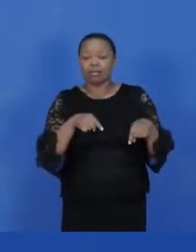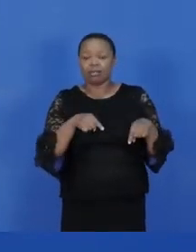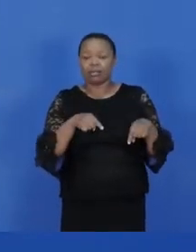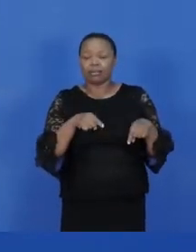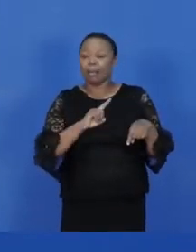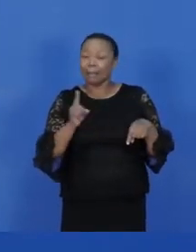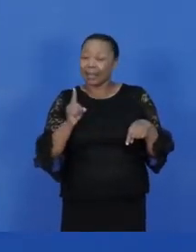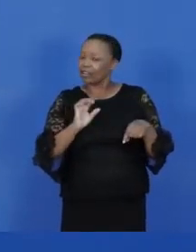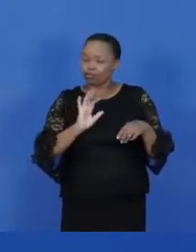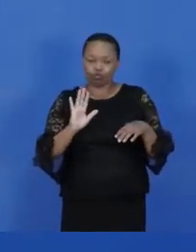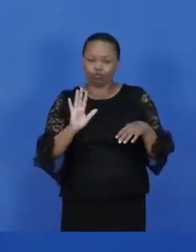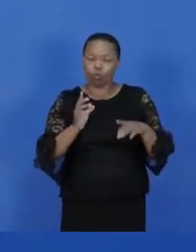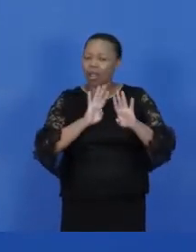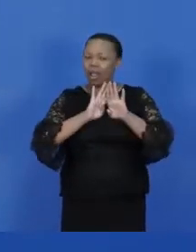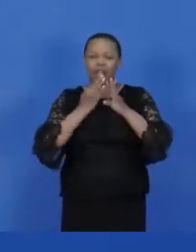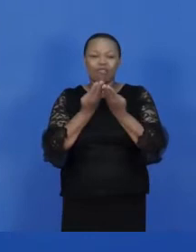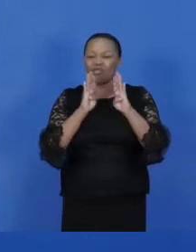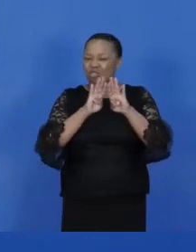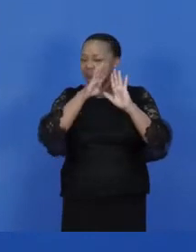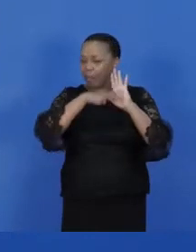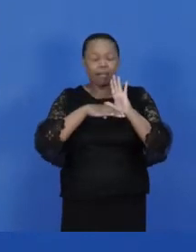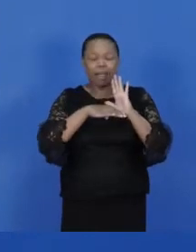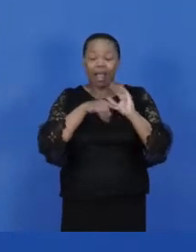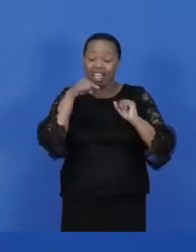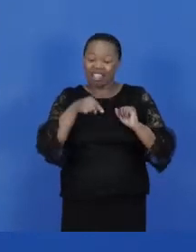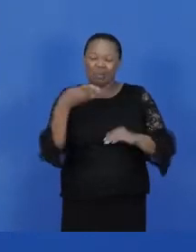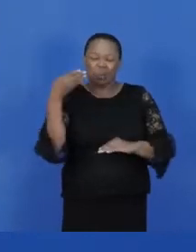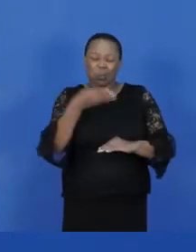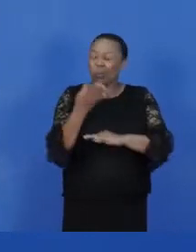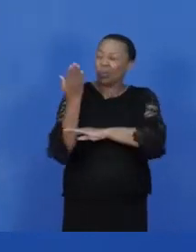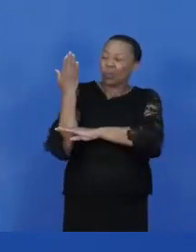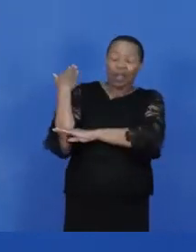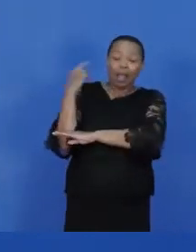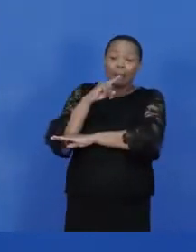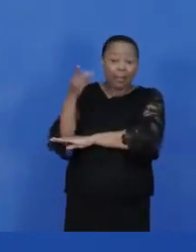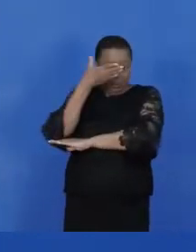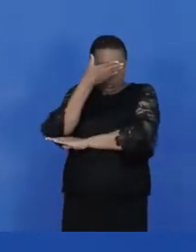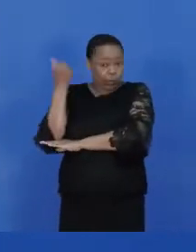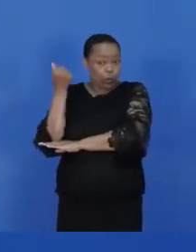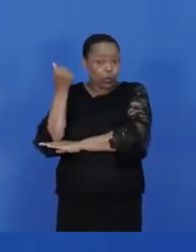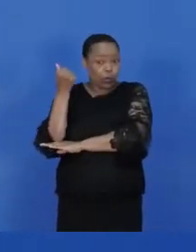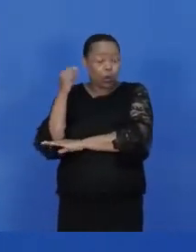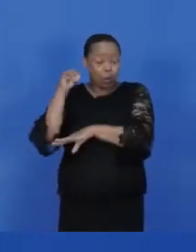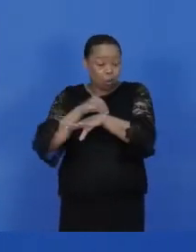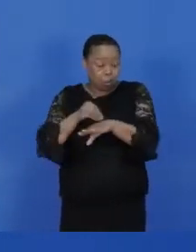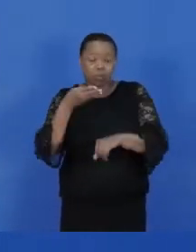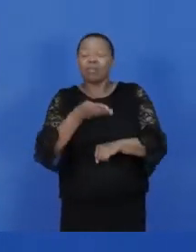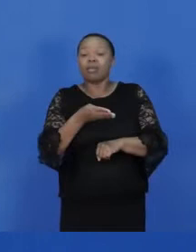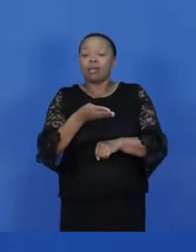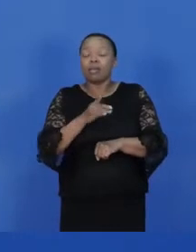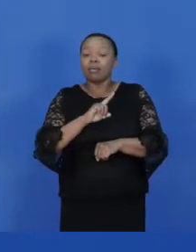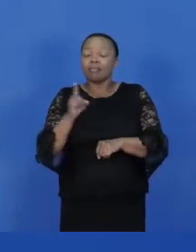that there were underlying problems all the time that were there, but we did not know that these underlying problems